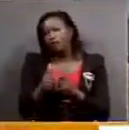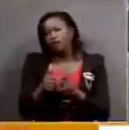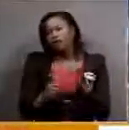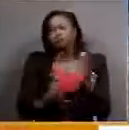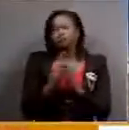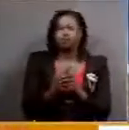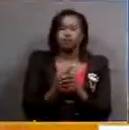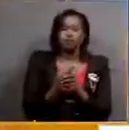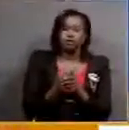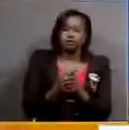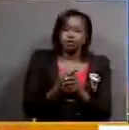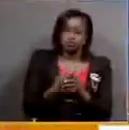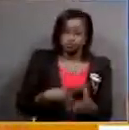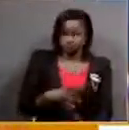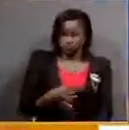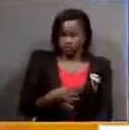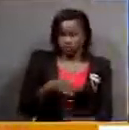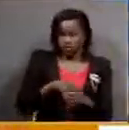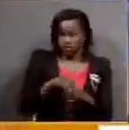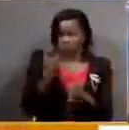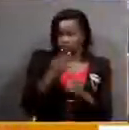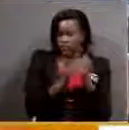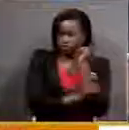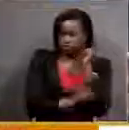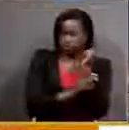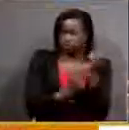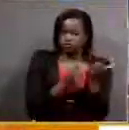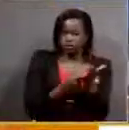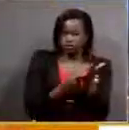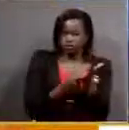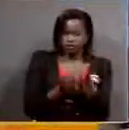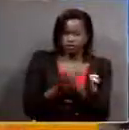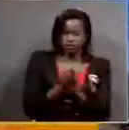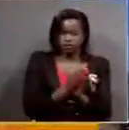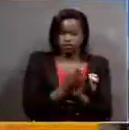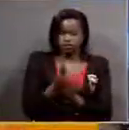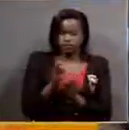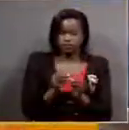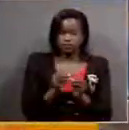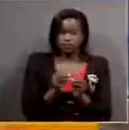districts of Uganda. Bernard Yiga, UBC. Ni Kampala.